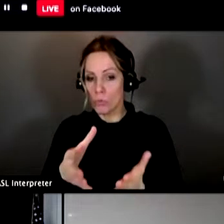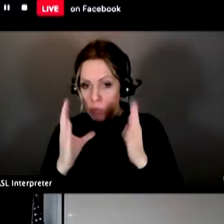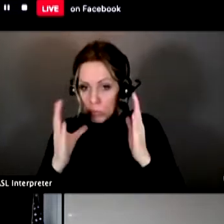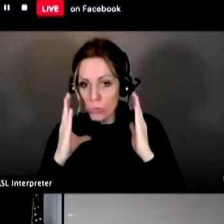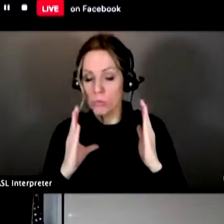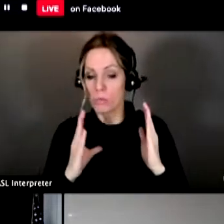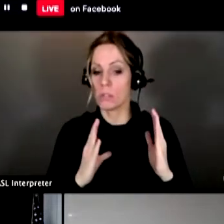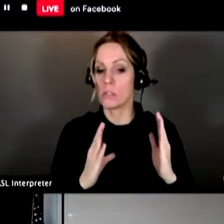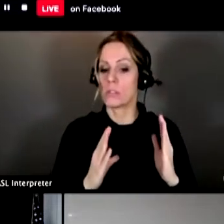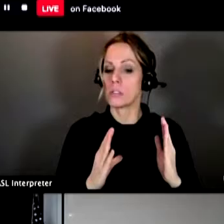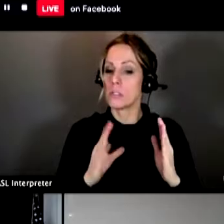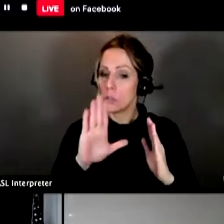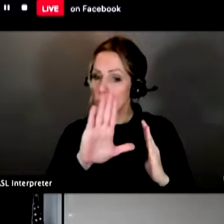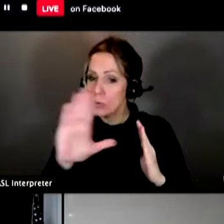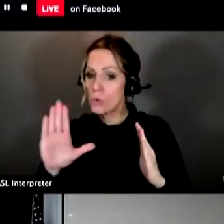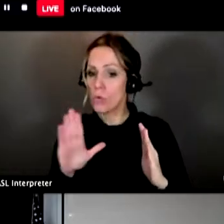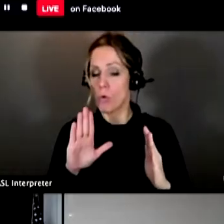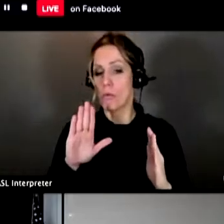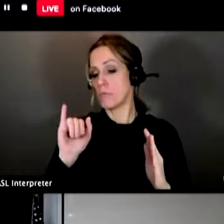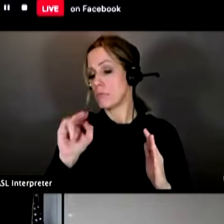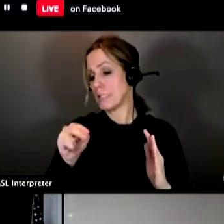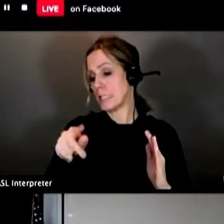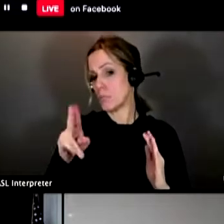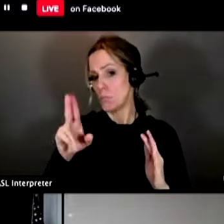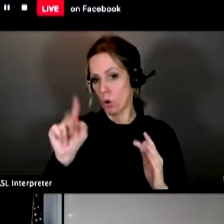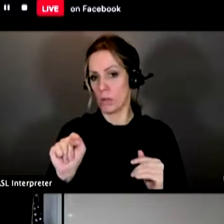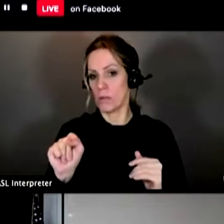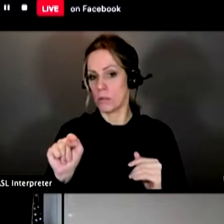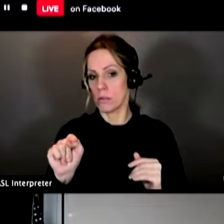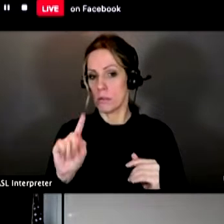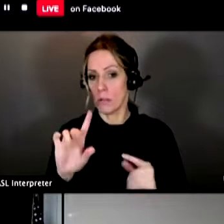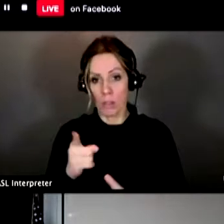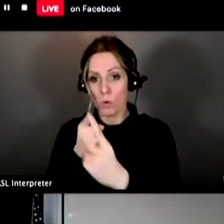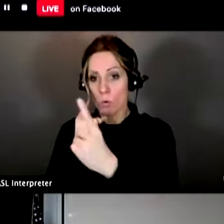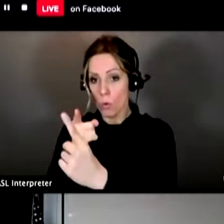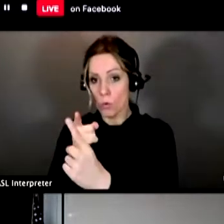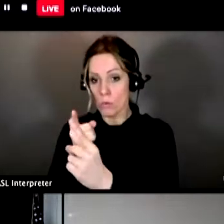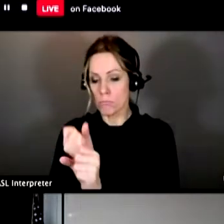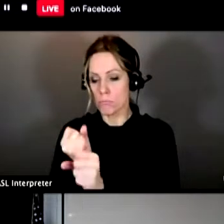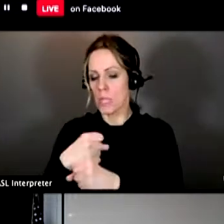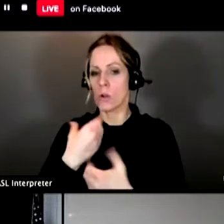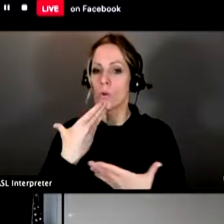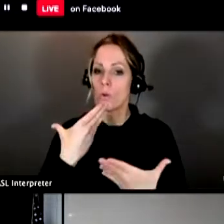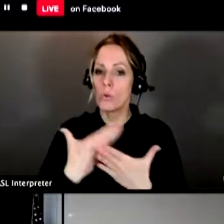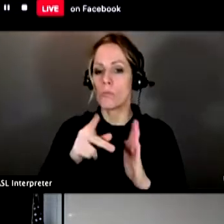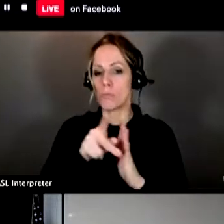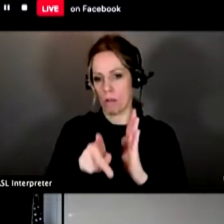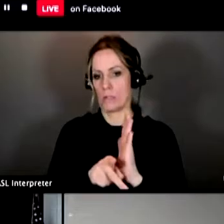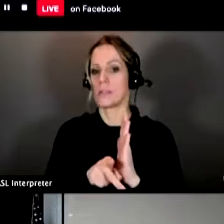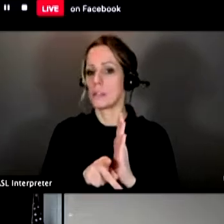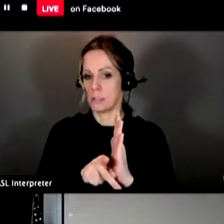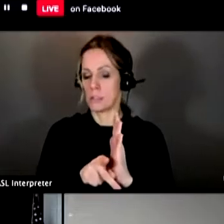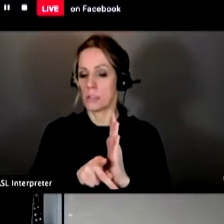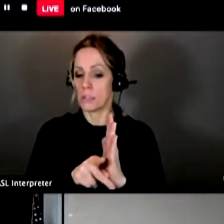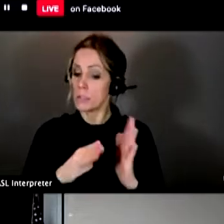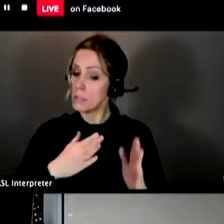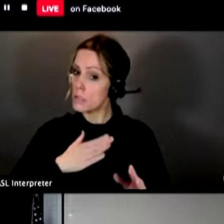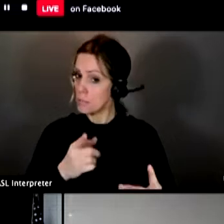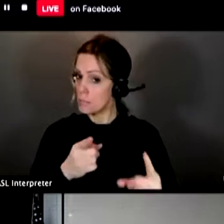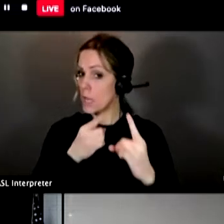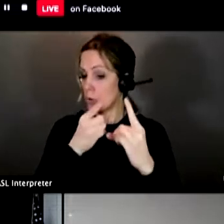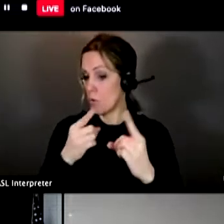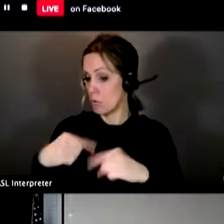to the input of the community so that we can make good policies. It has been a goal, I think, since I've been on the council at